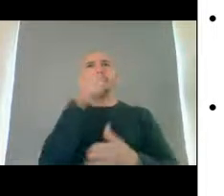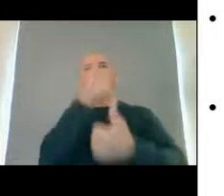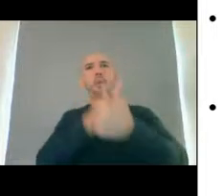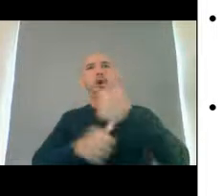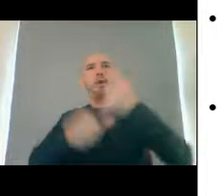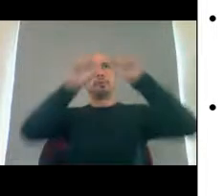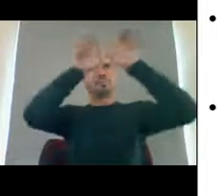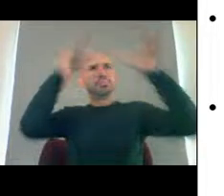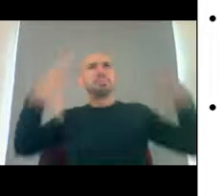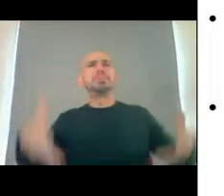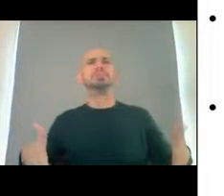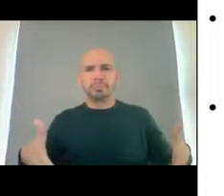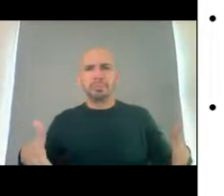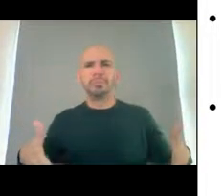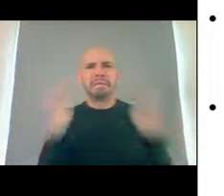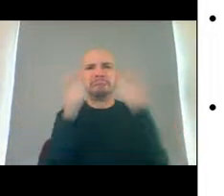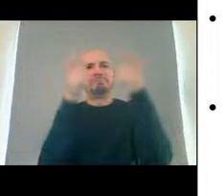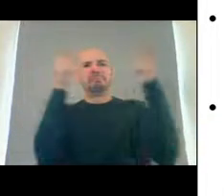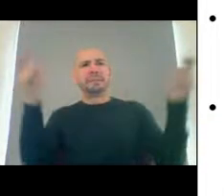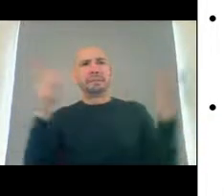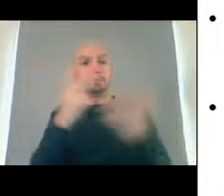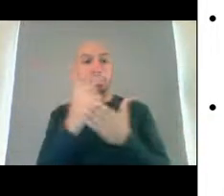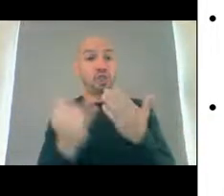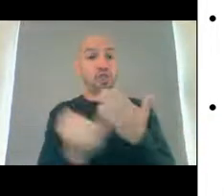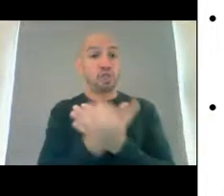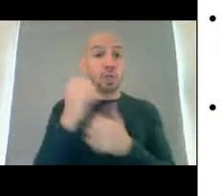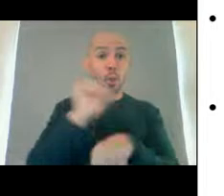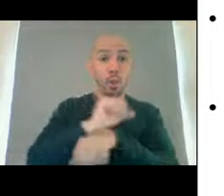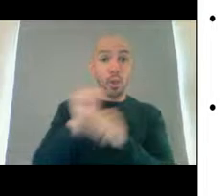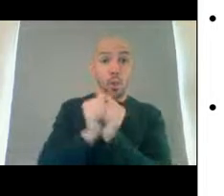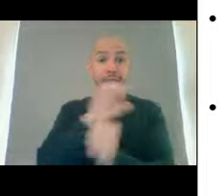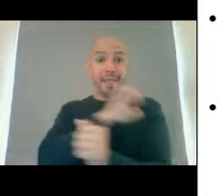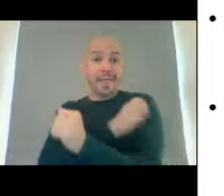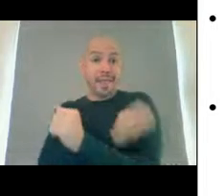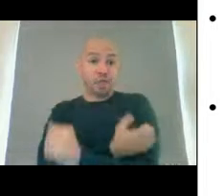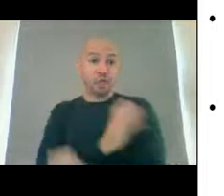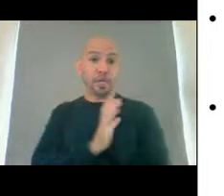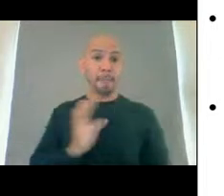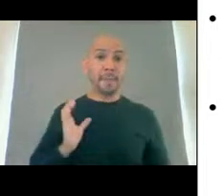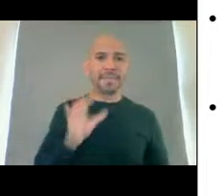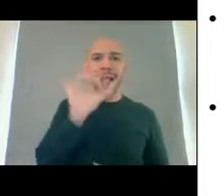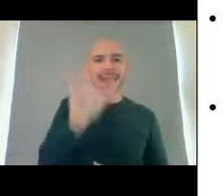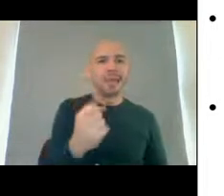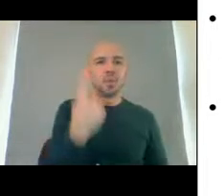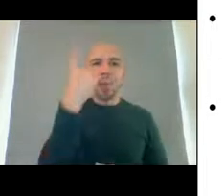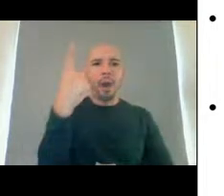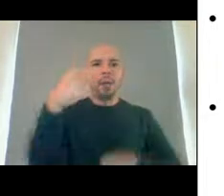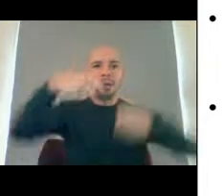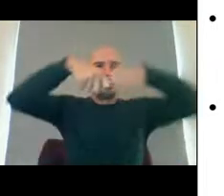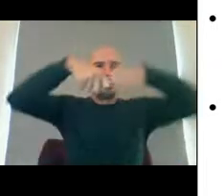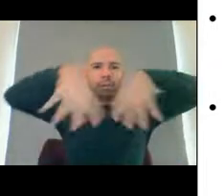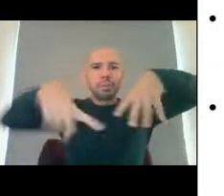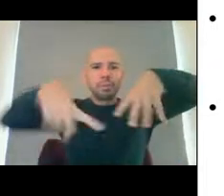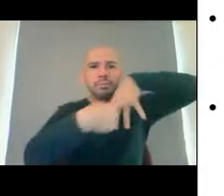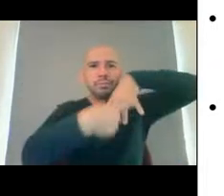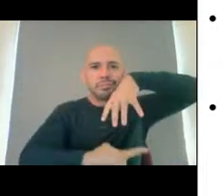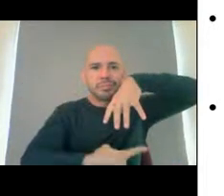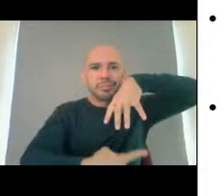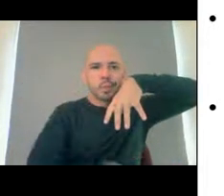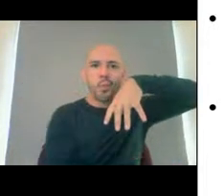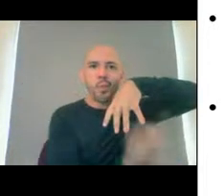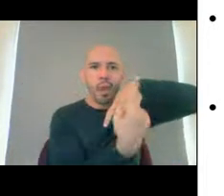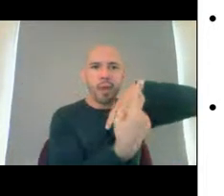uh plan that we're working with the energy commission so this is just one funding stream amongst a larger